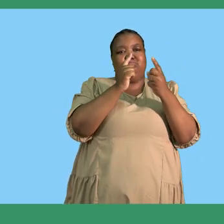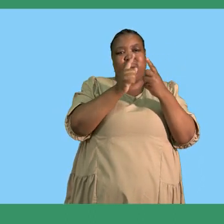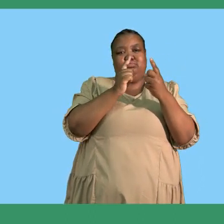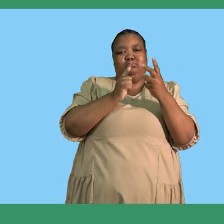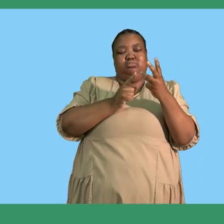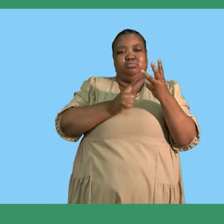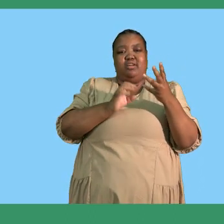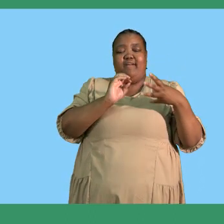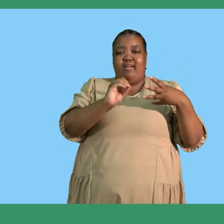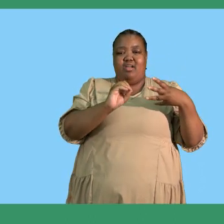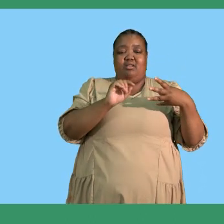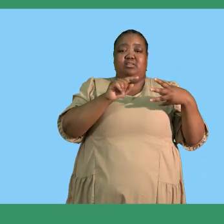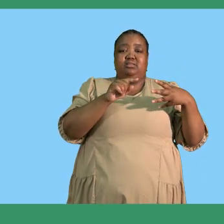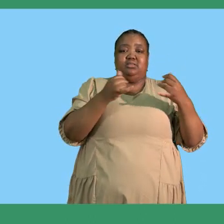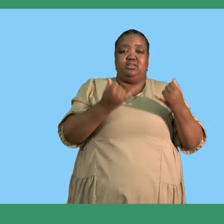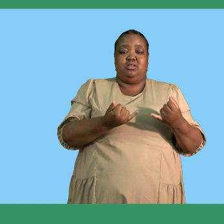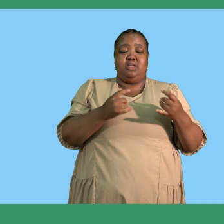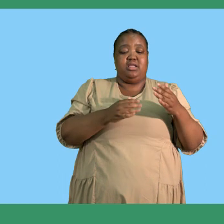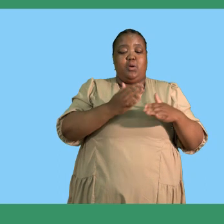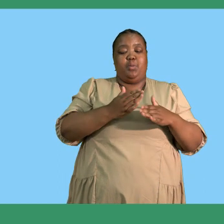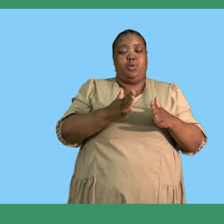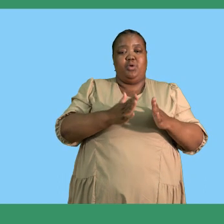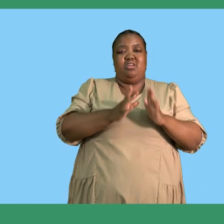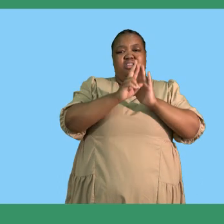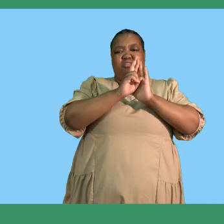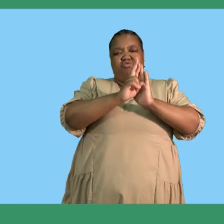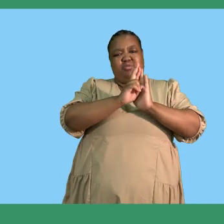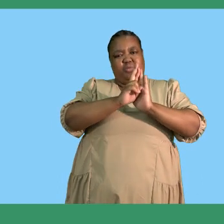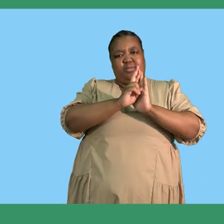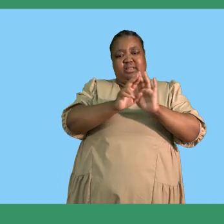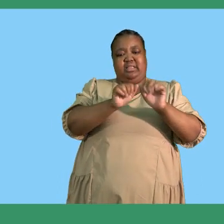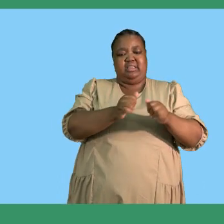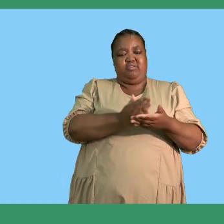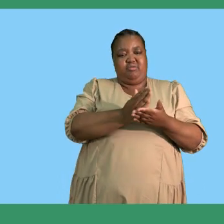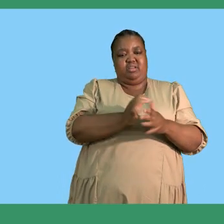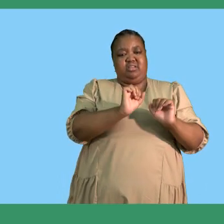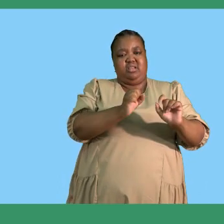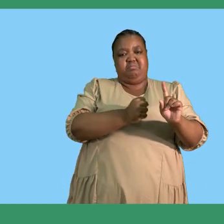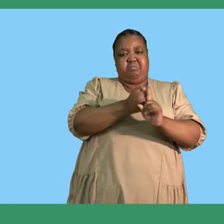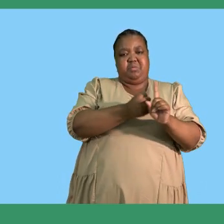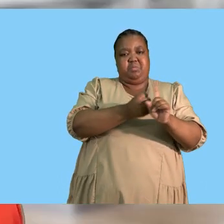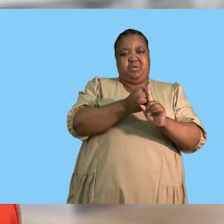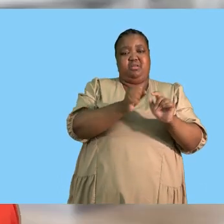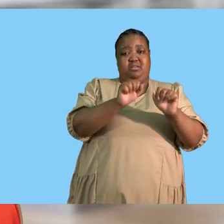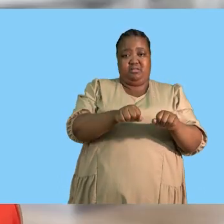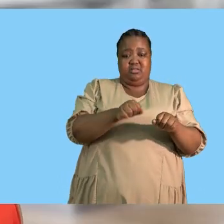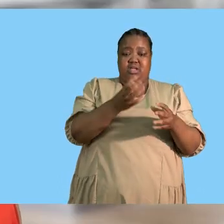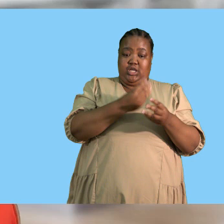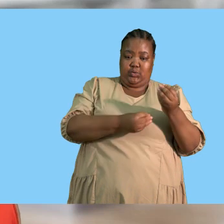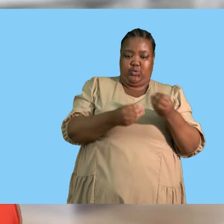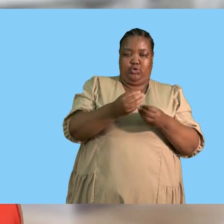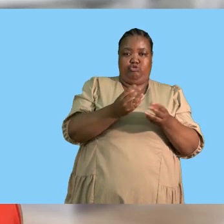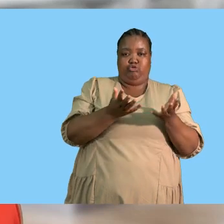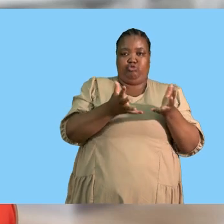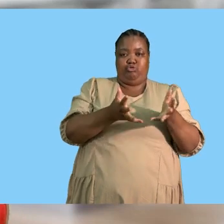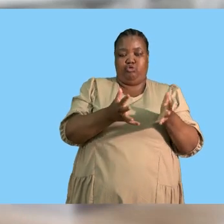that exist that are there to speak for employees or fight for the rights of employees. These are